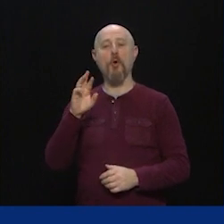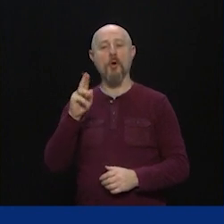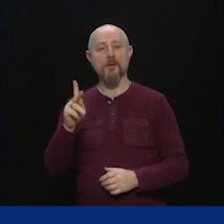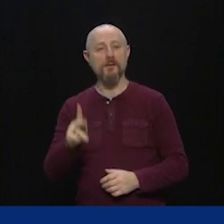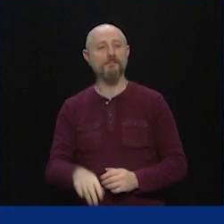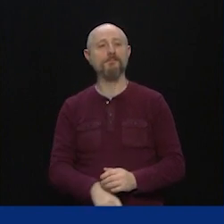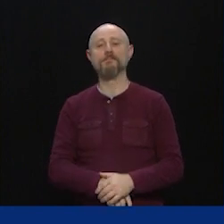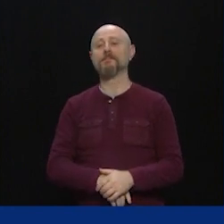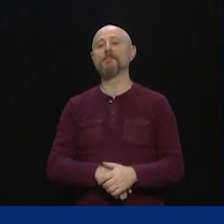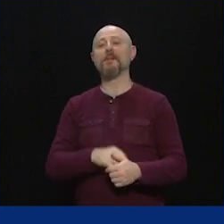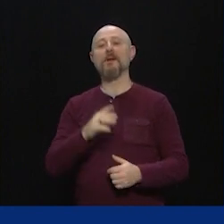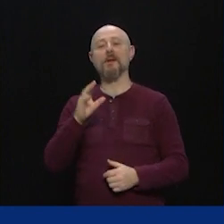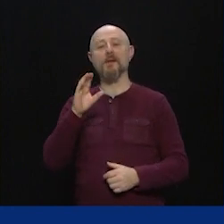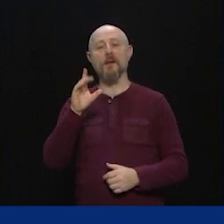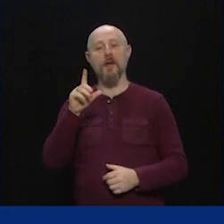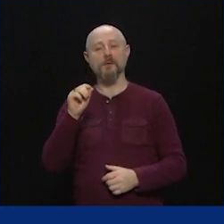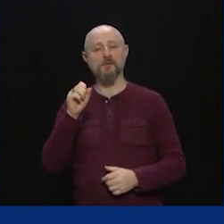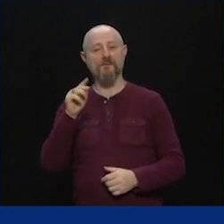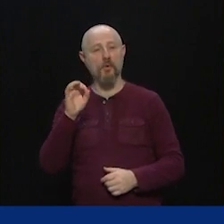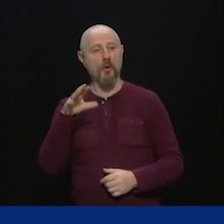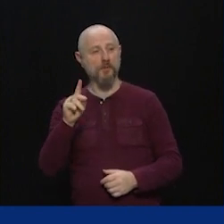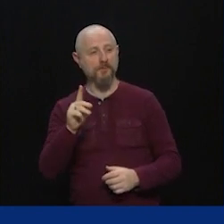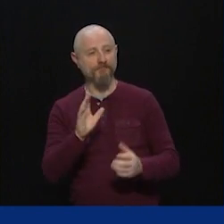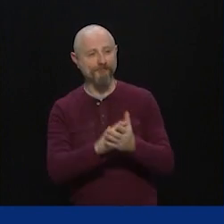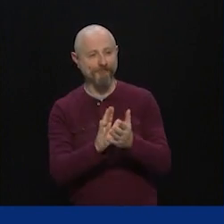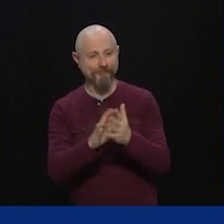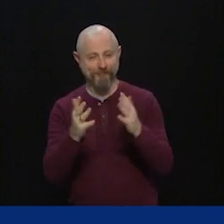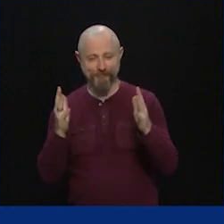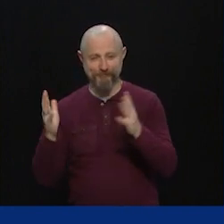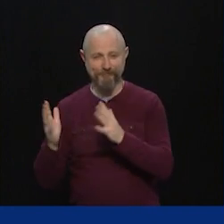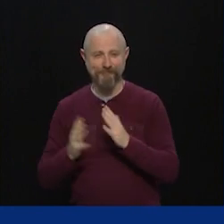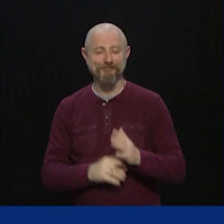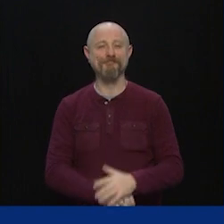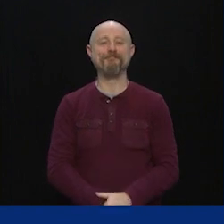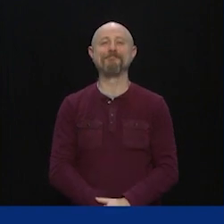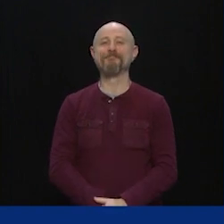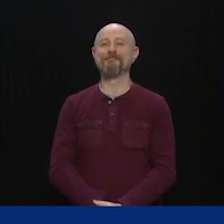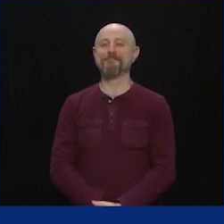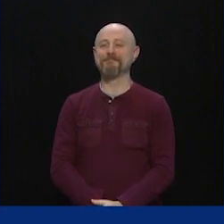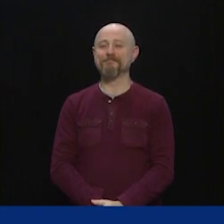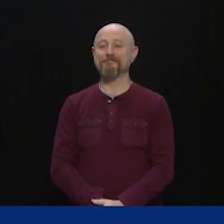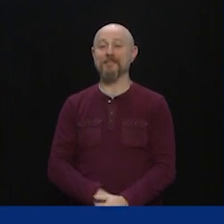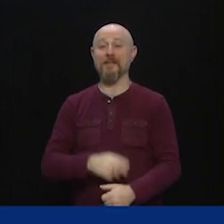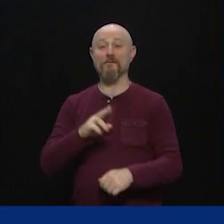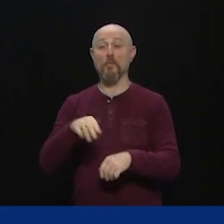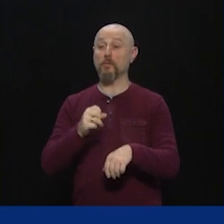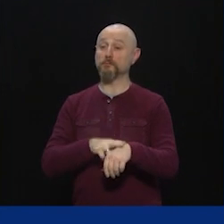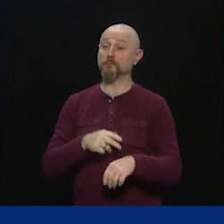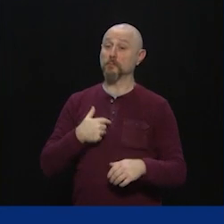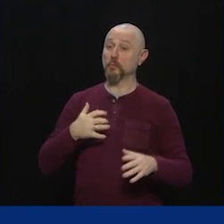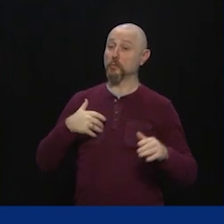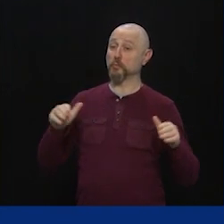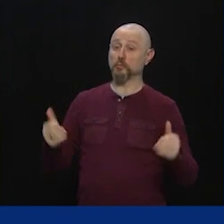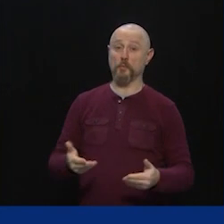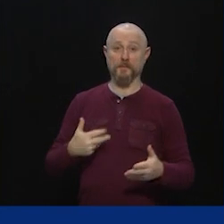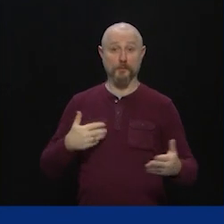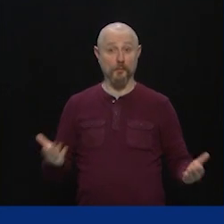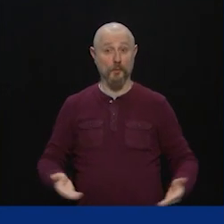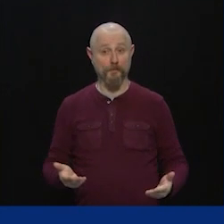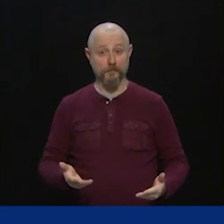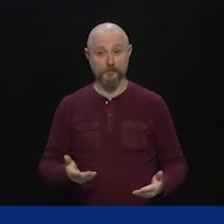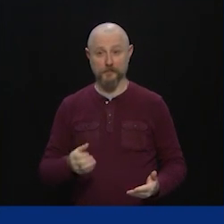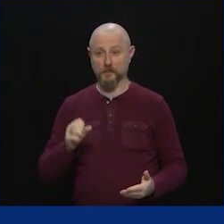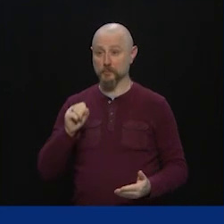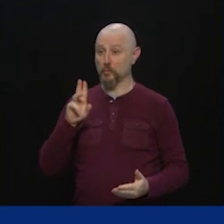them a round of applause. And of course, I just welcomed you here to SUNY Brockport's